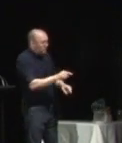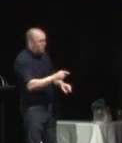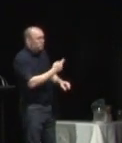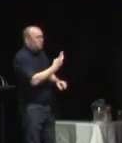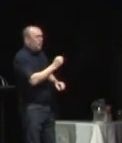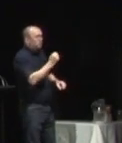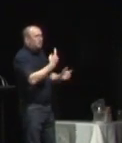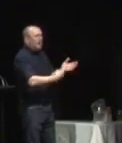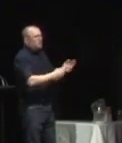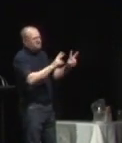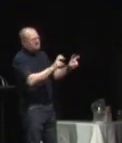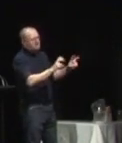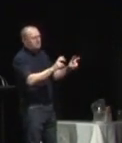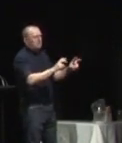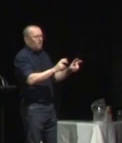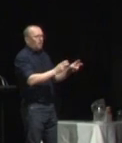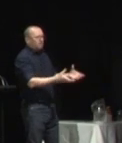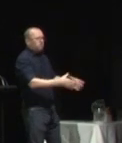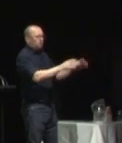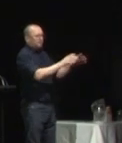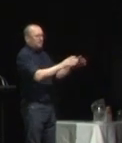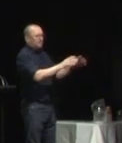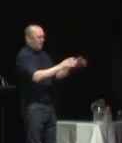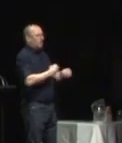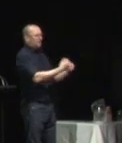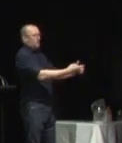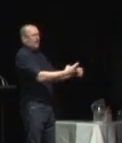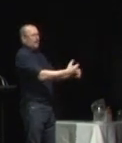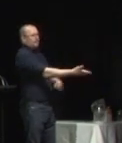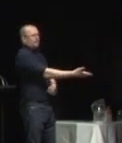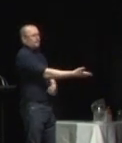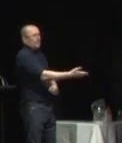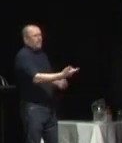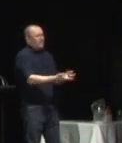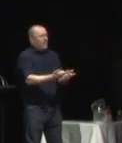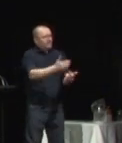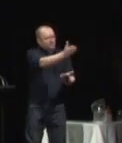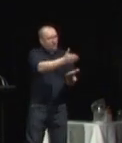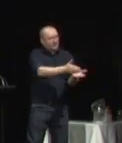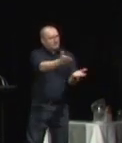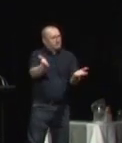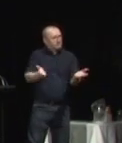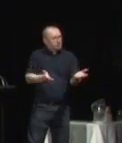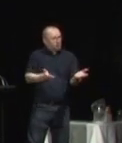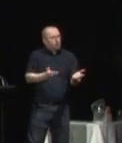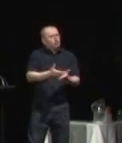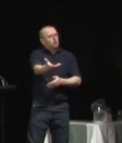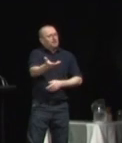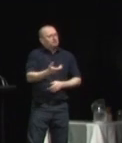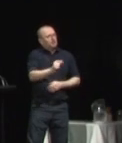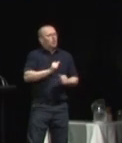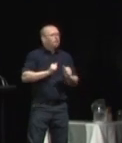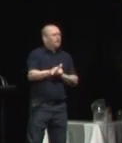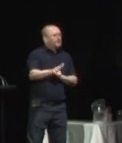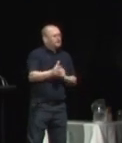room, I'm going to judge you on one pot that you submit at the end of the year, the perfect pot. And that's all I